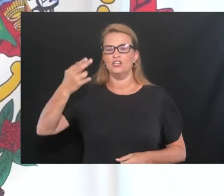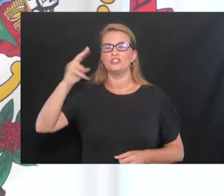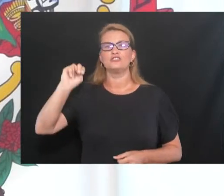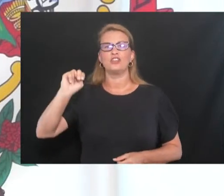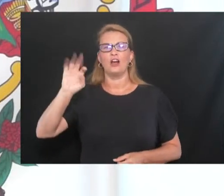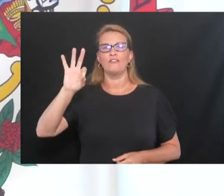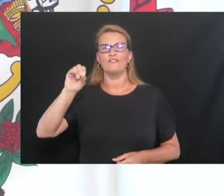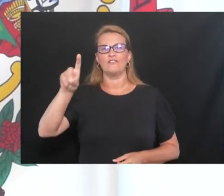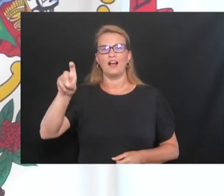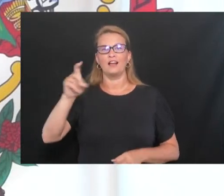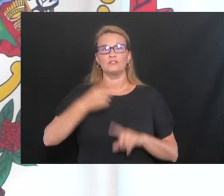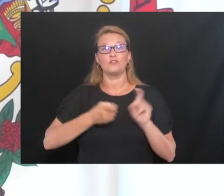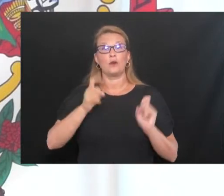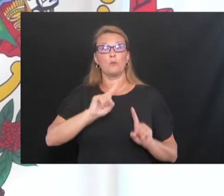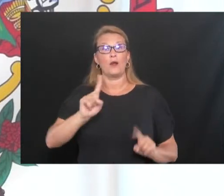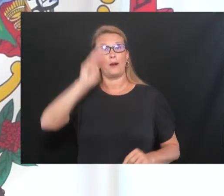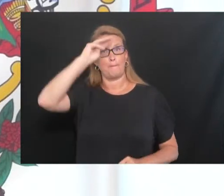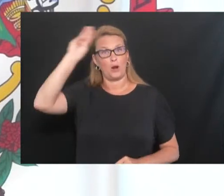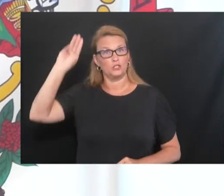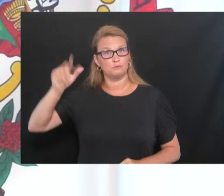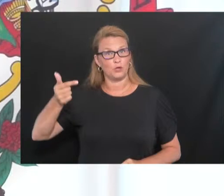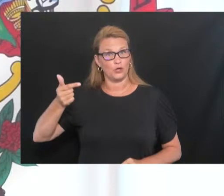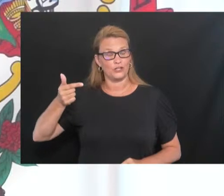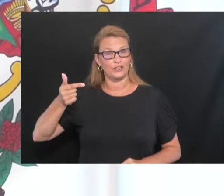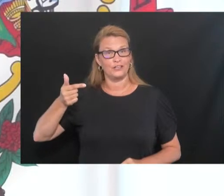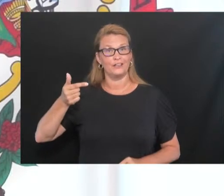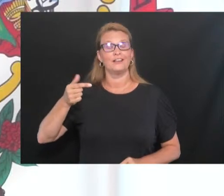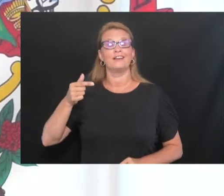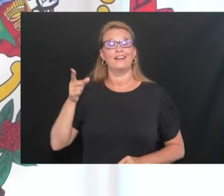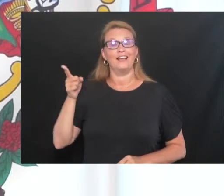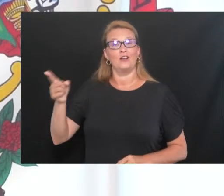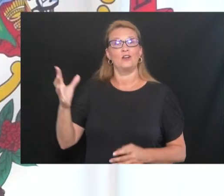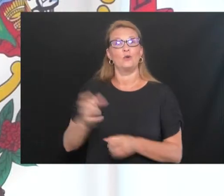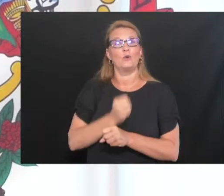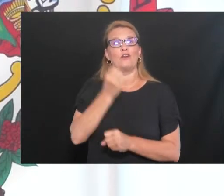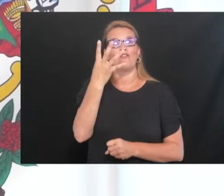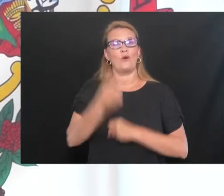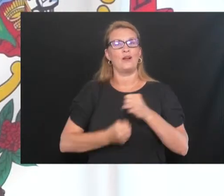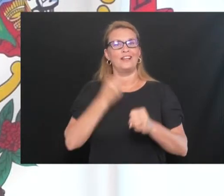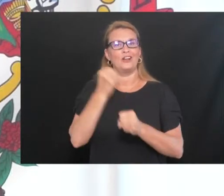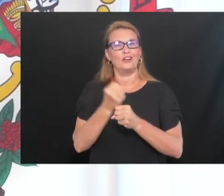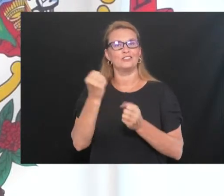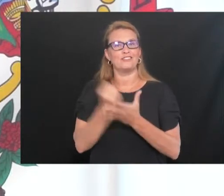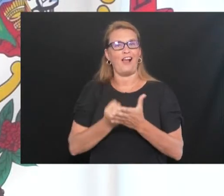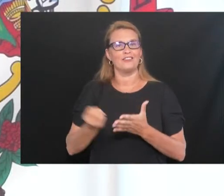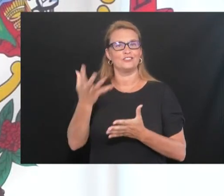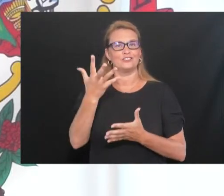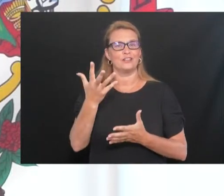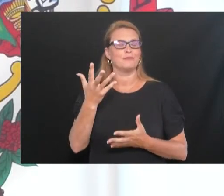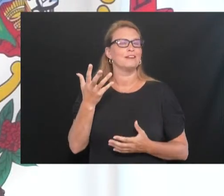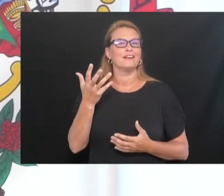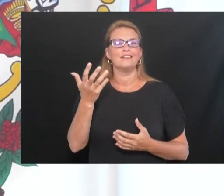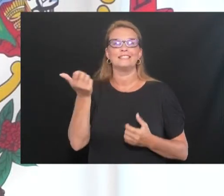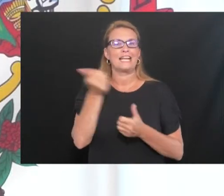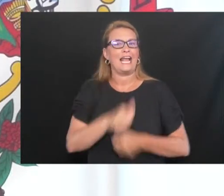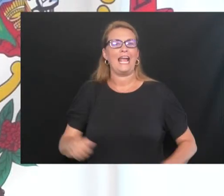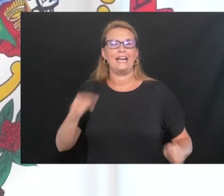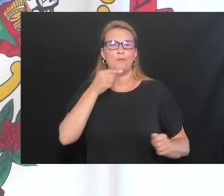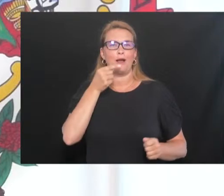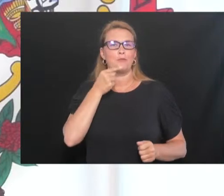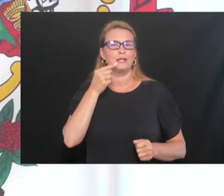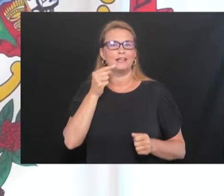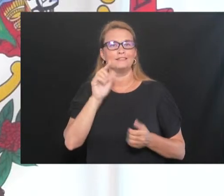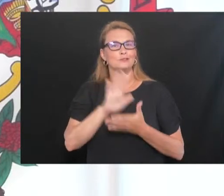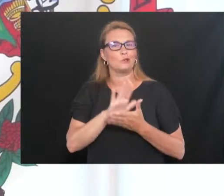from Martinsburg in Berkeley County won a 4-year full scholarship and everything to any public institution in